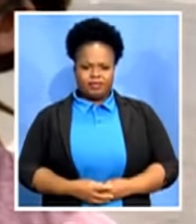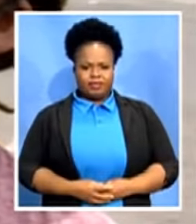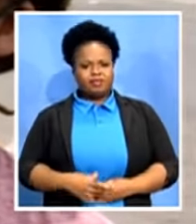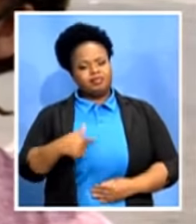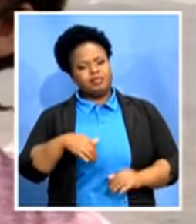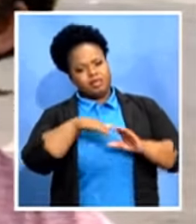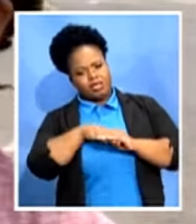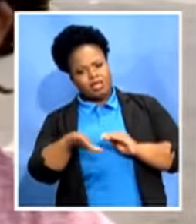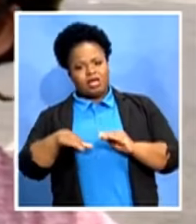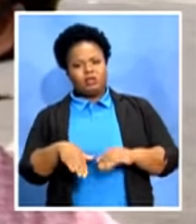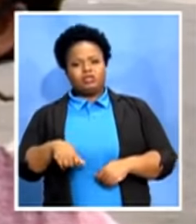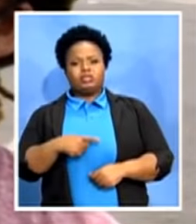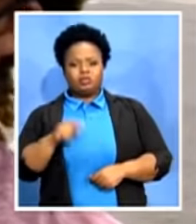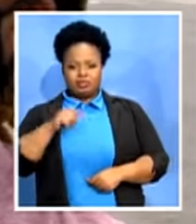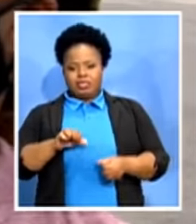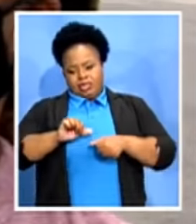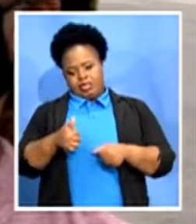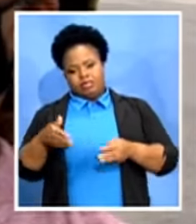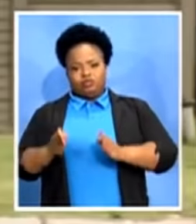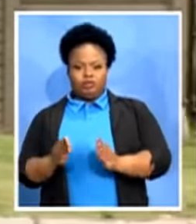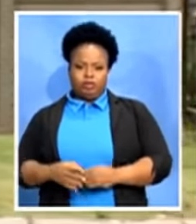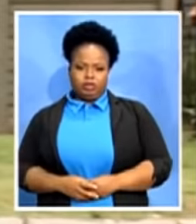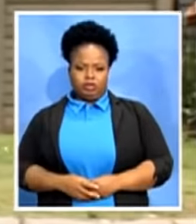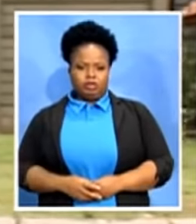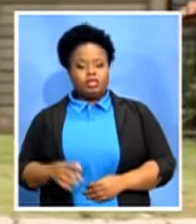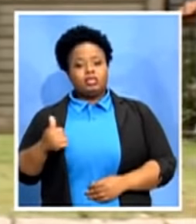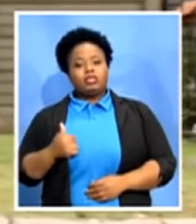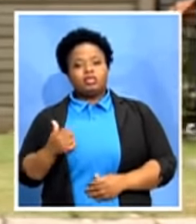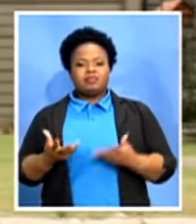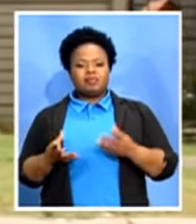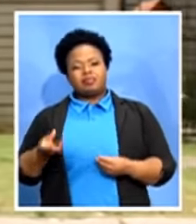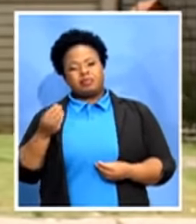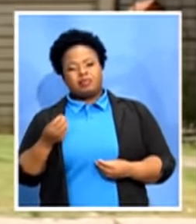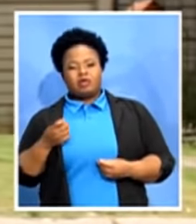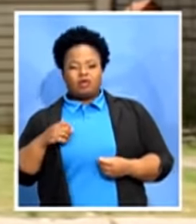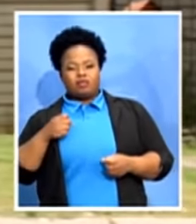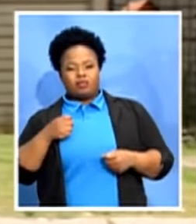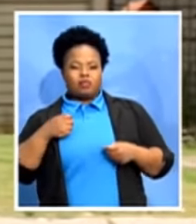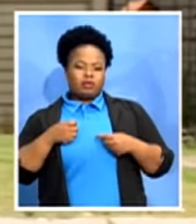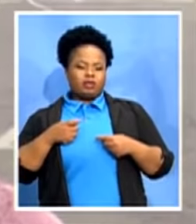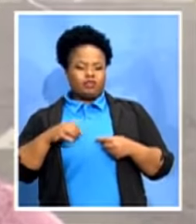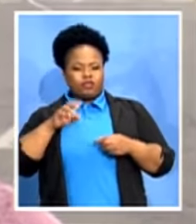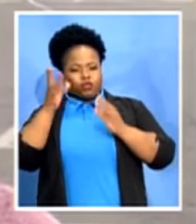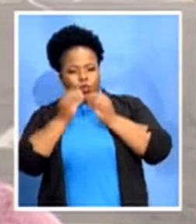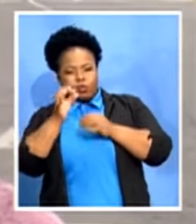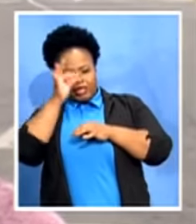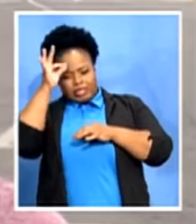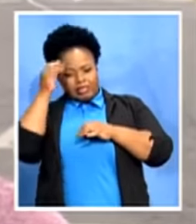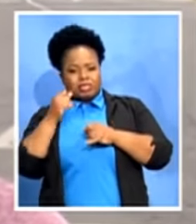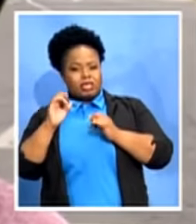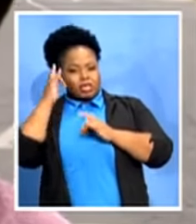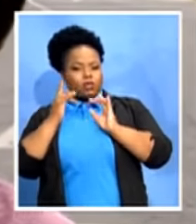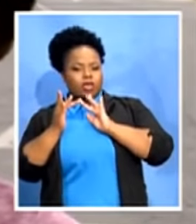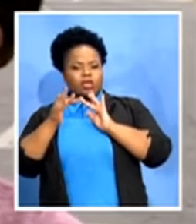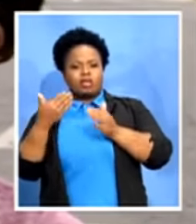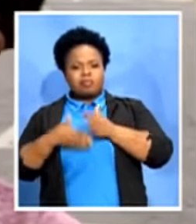street. Then I find maybe only for a few minutes network and then it's finished. And it's a little bit dangerous